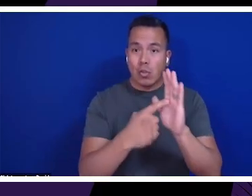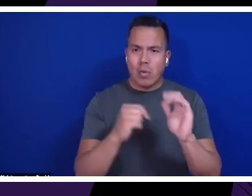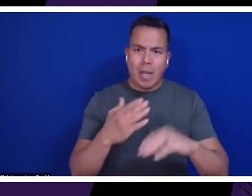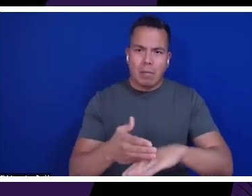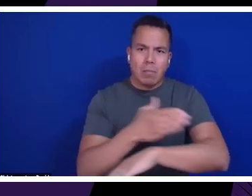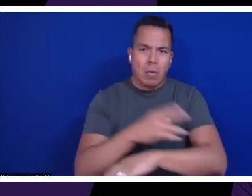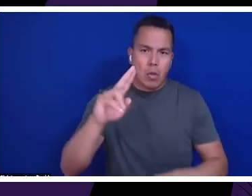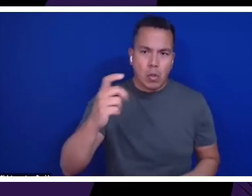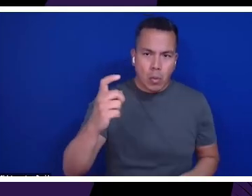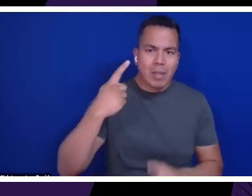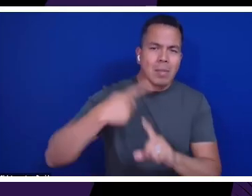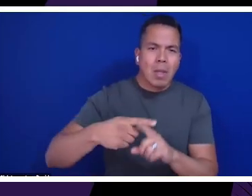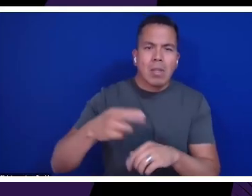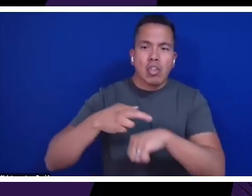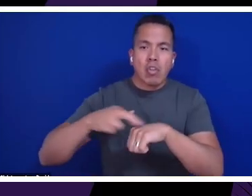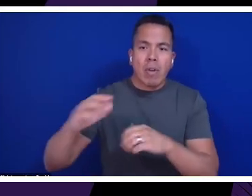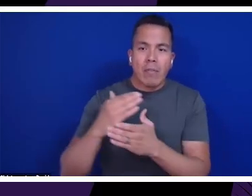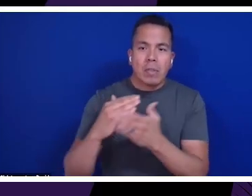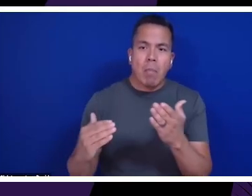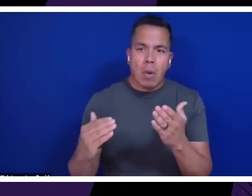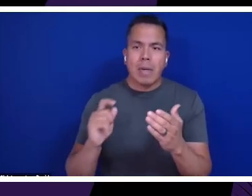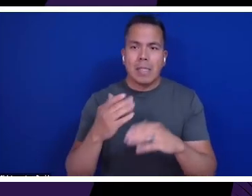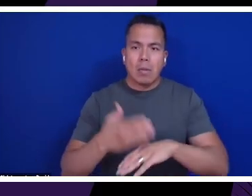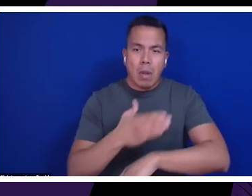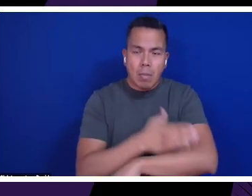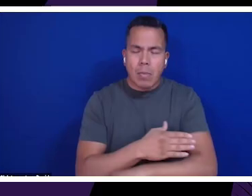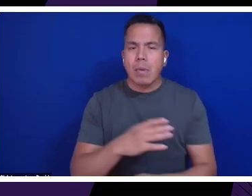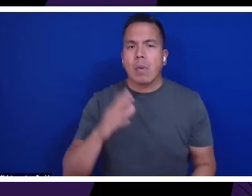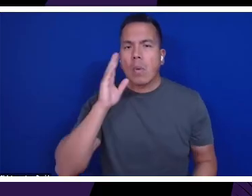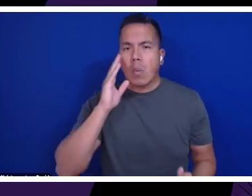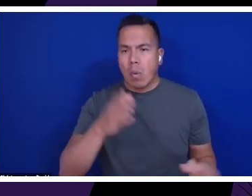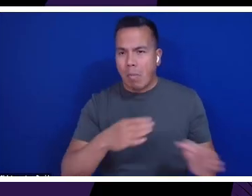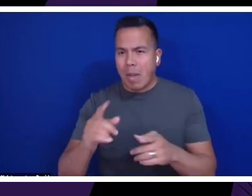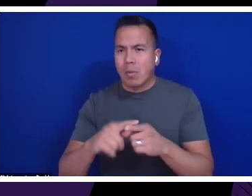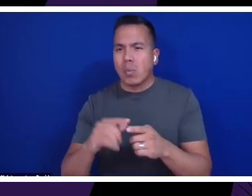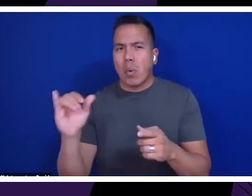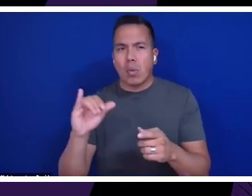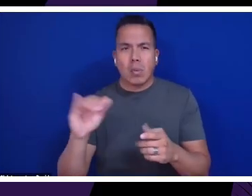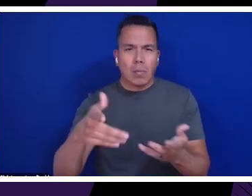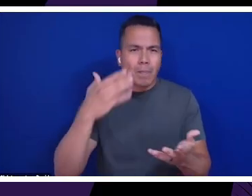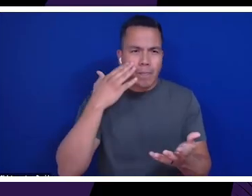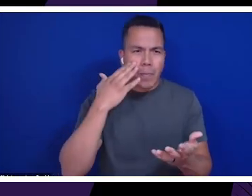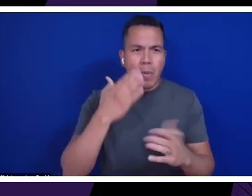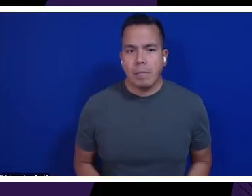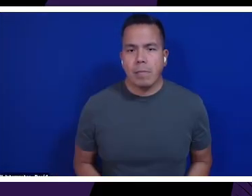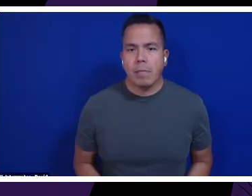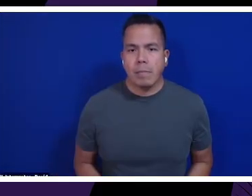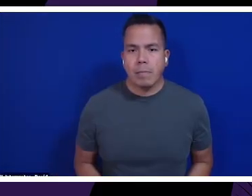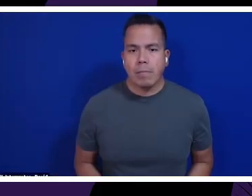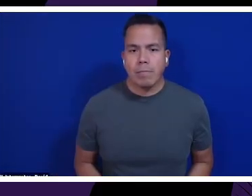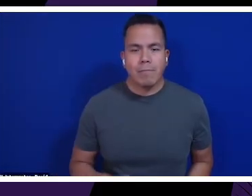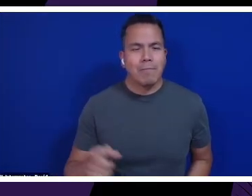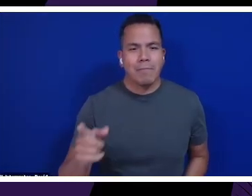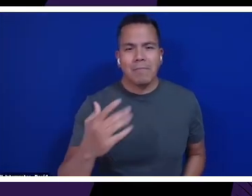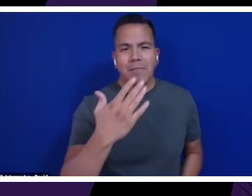the reference part up, and we will also love to improve the diff comparison logic. Thank you so